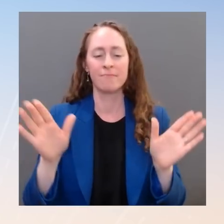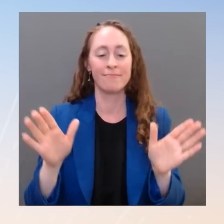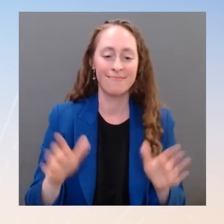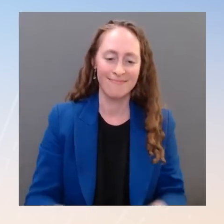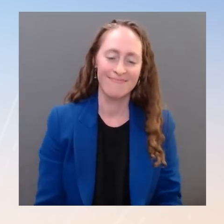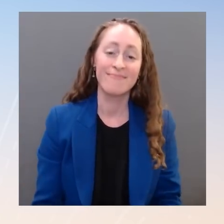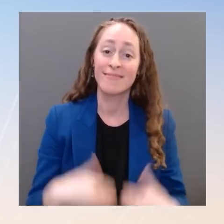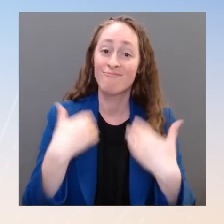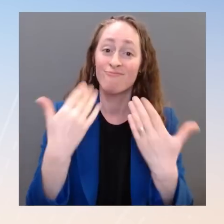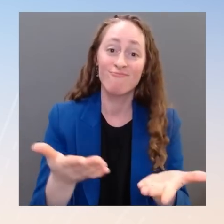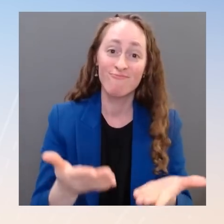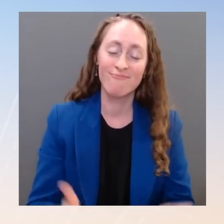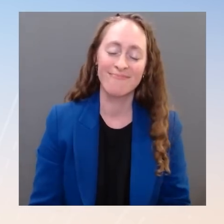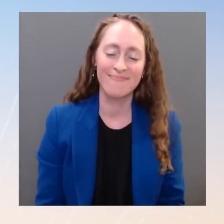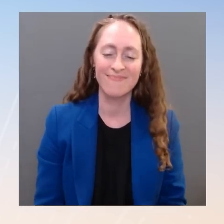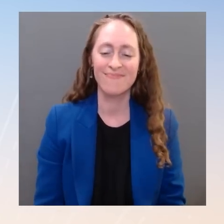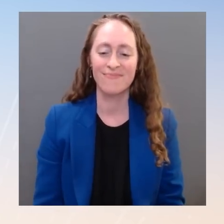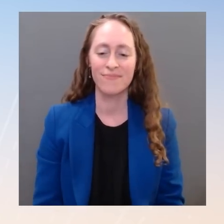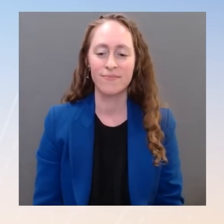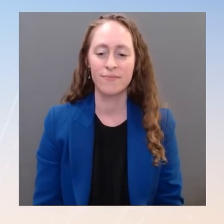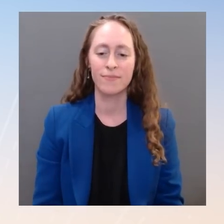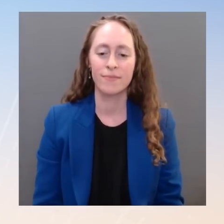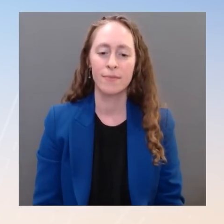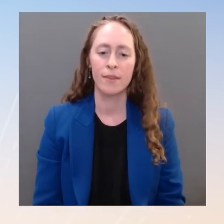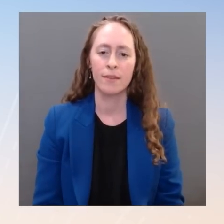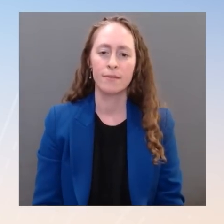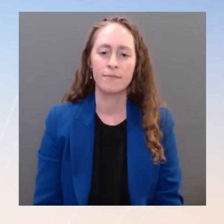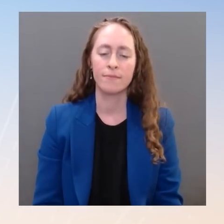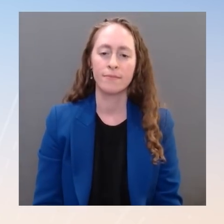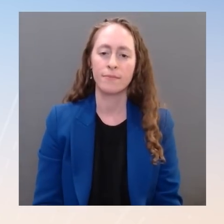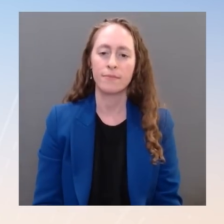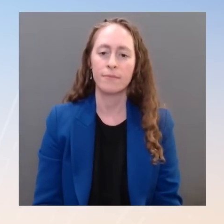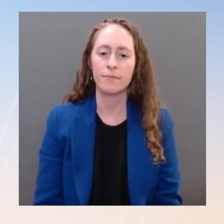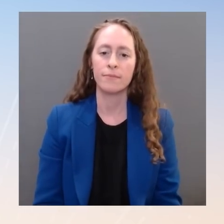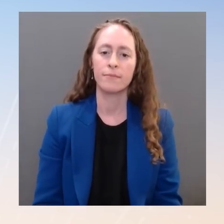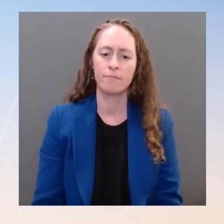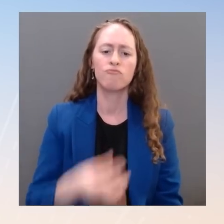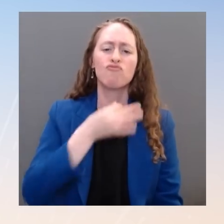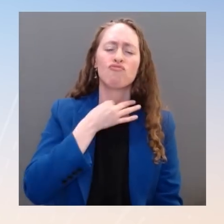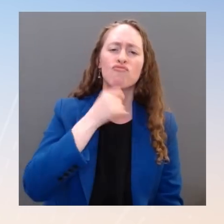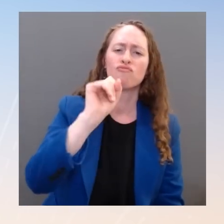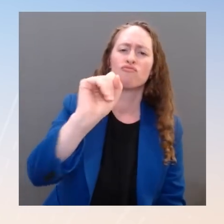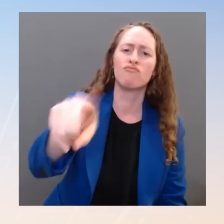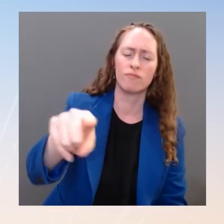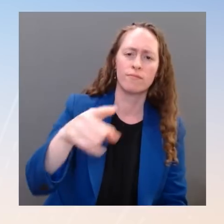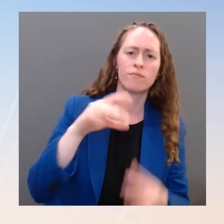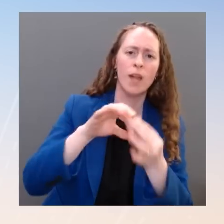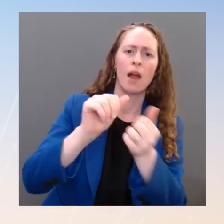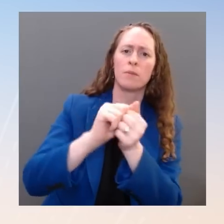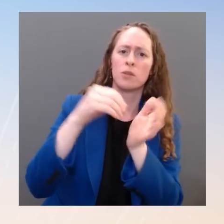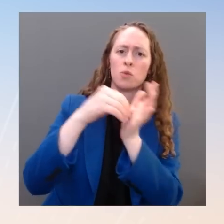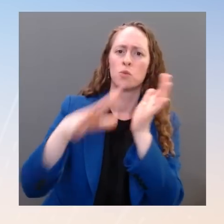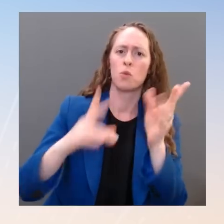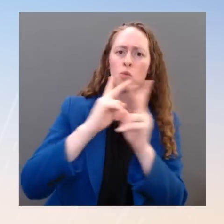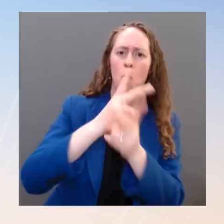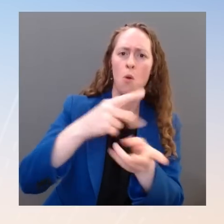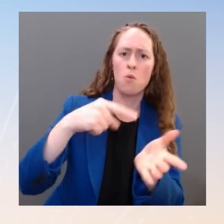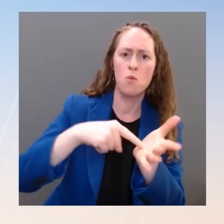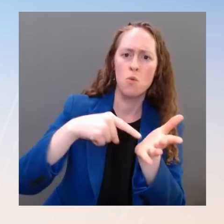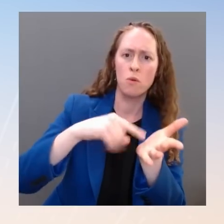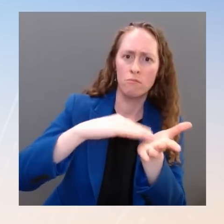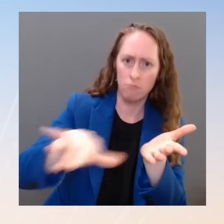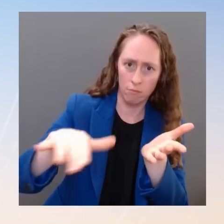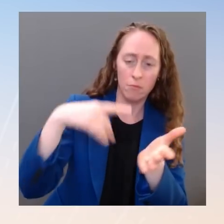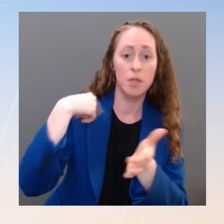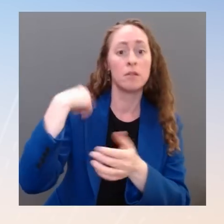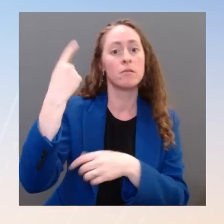loan forgiveness. First off, has the president concluded that he has the power to do this unilaterally? And secondly, does he believe that means testing is the